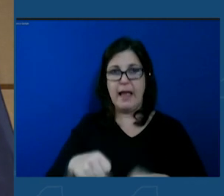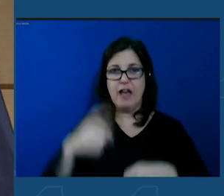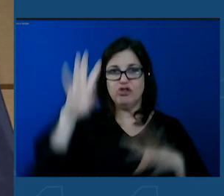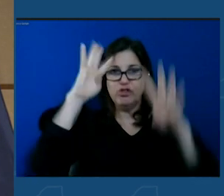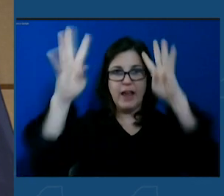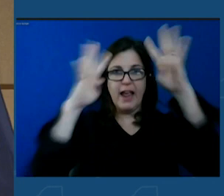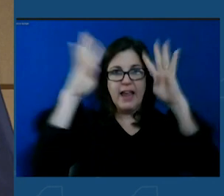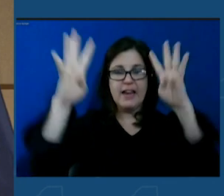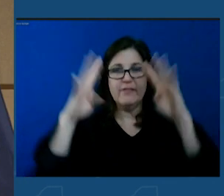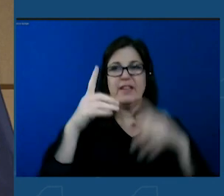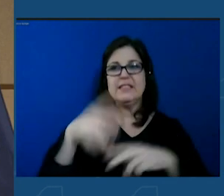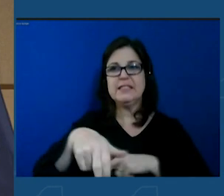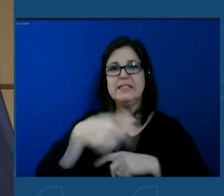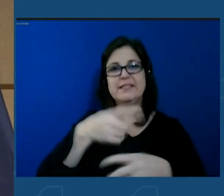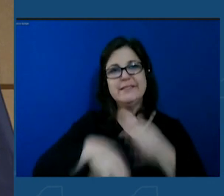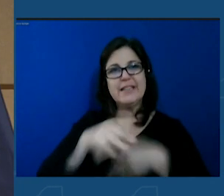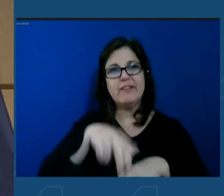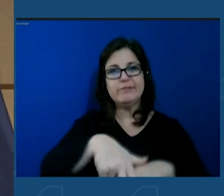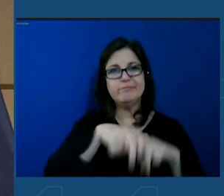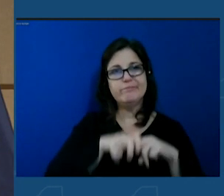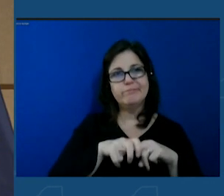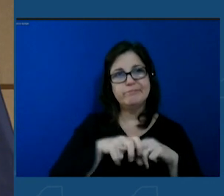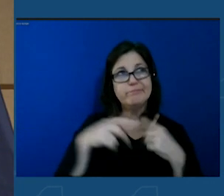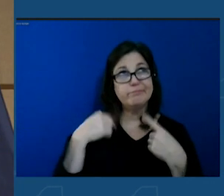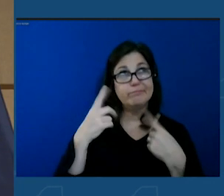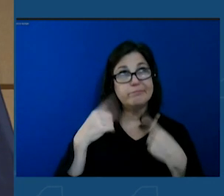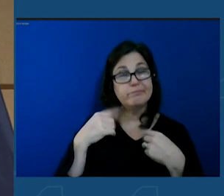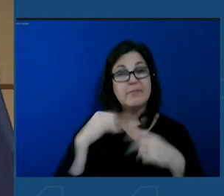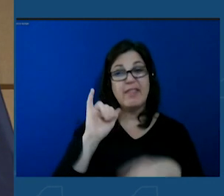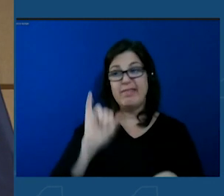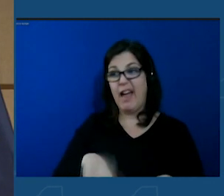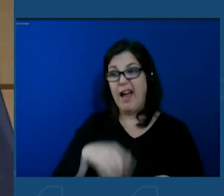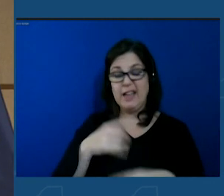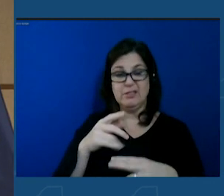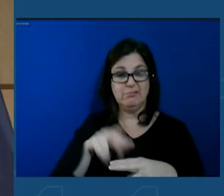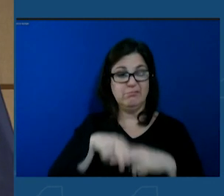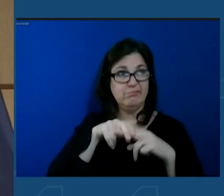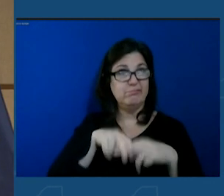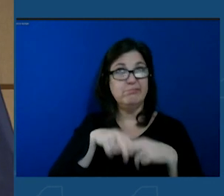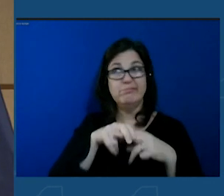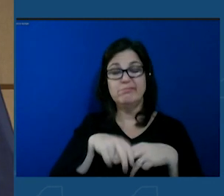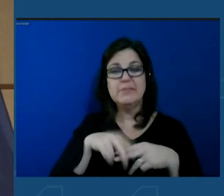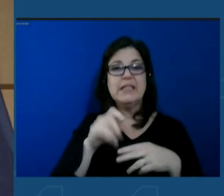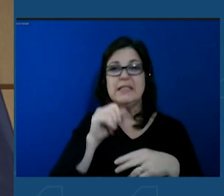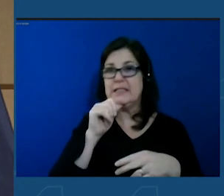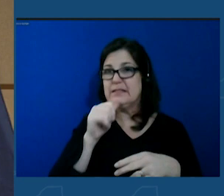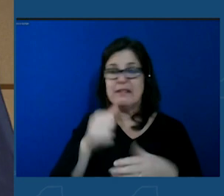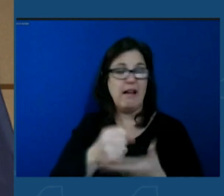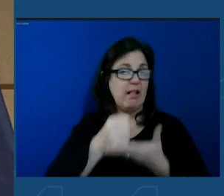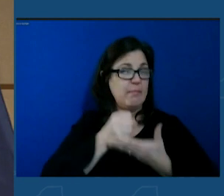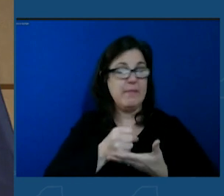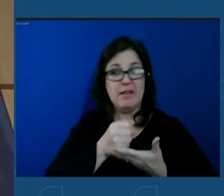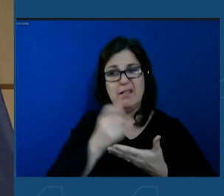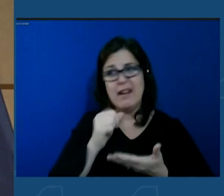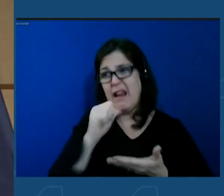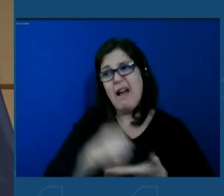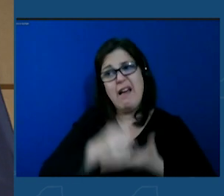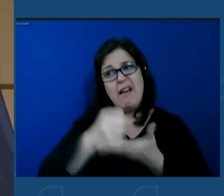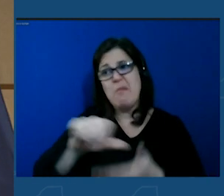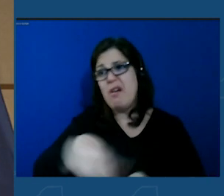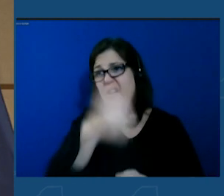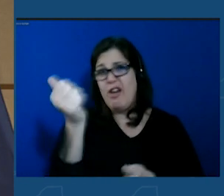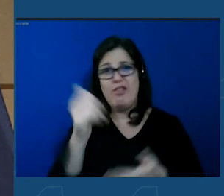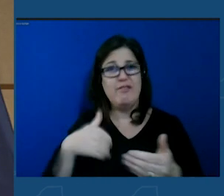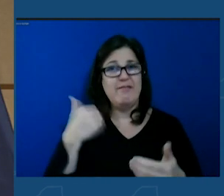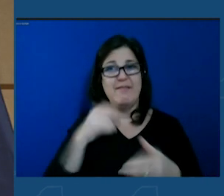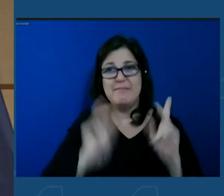idle. Idle is usually not healthy for me or anyone else or any other youth. We also do things in the